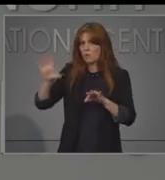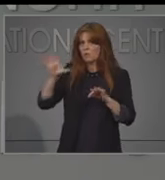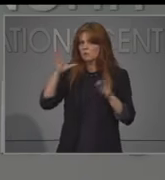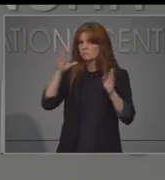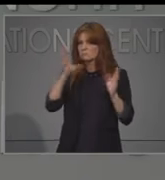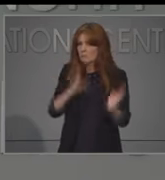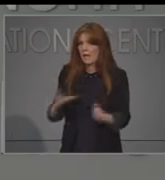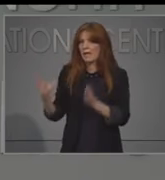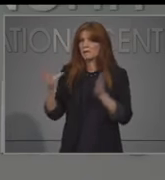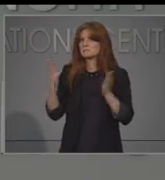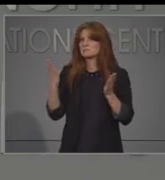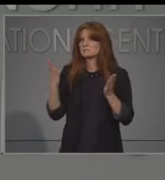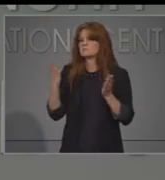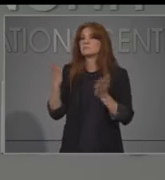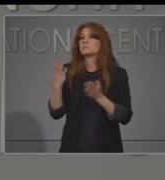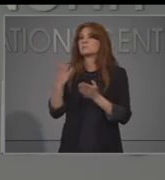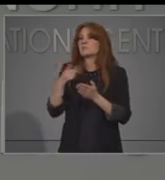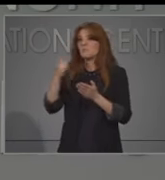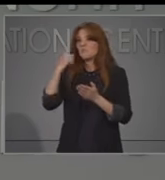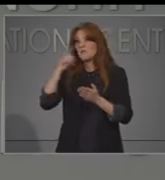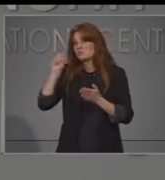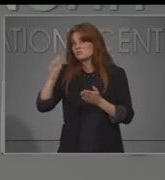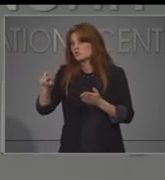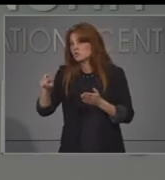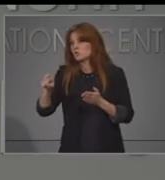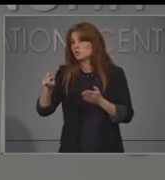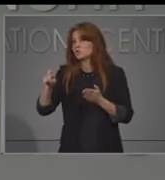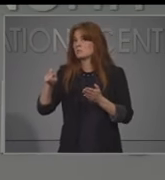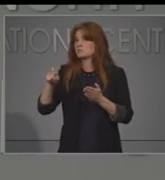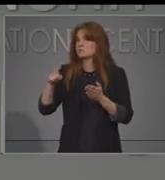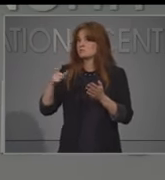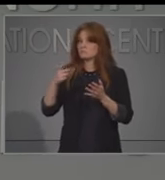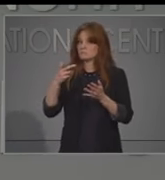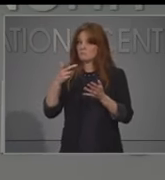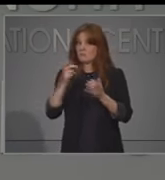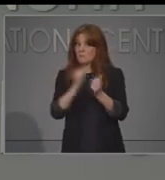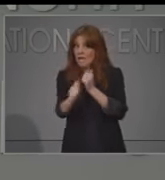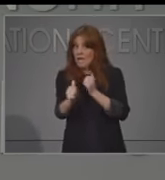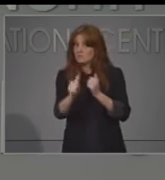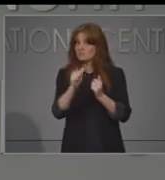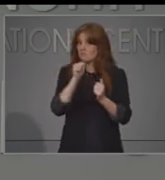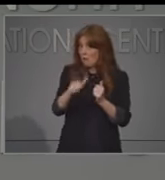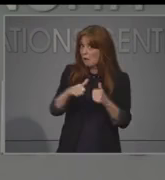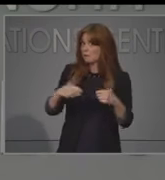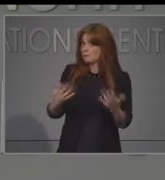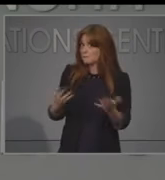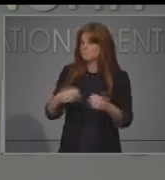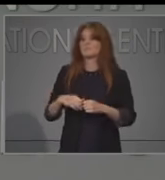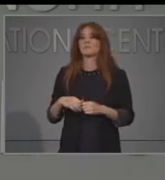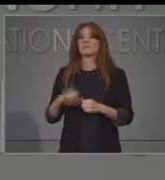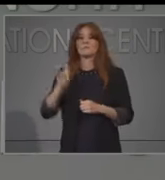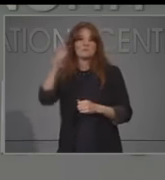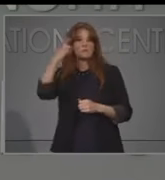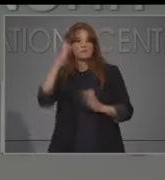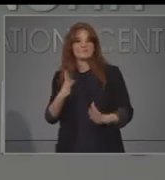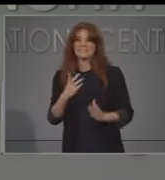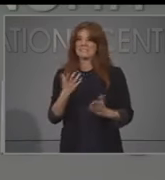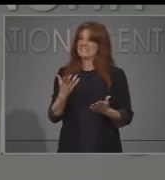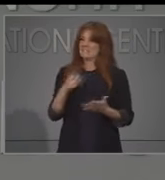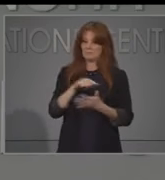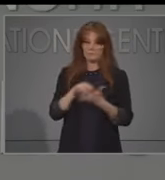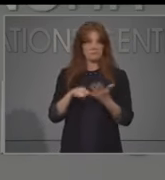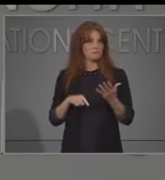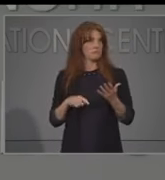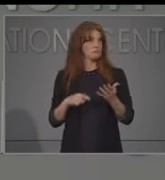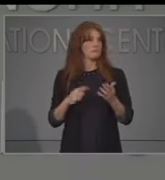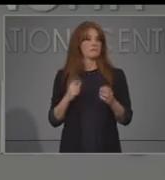of whether or not you think that you'll sign it. Thank you. These are difficult decisions